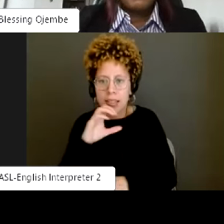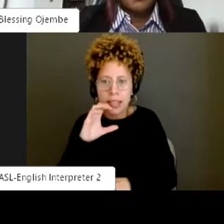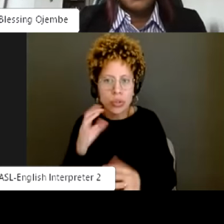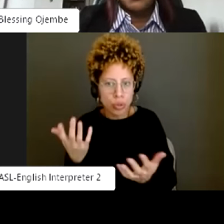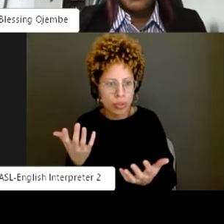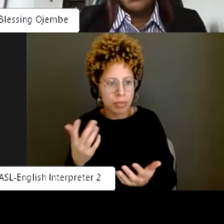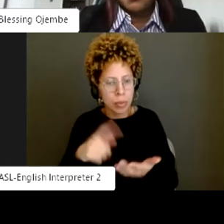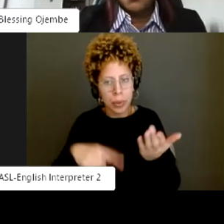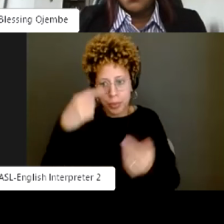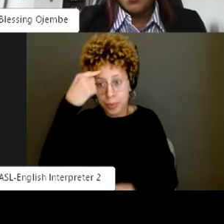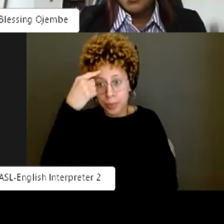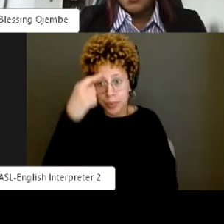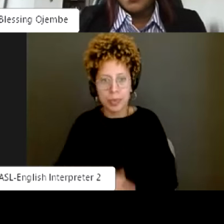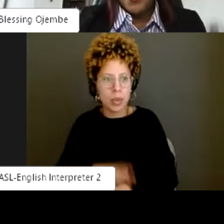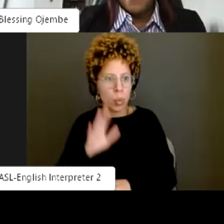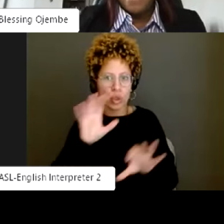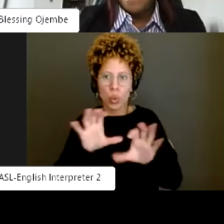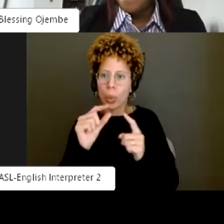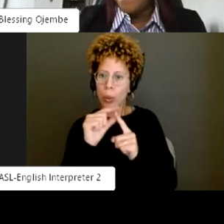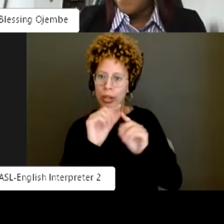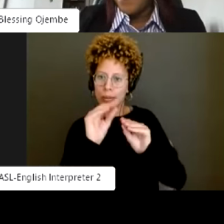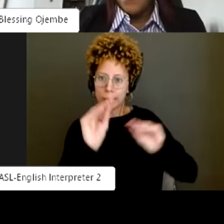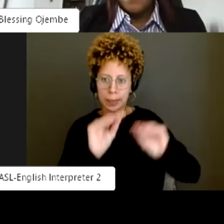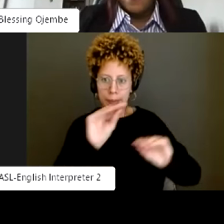Mentimeter. Mike is gonna share his screen.